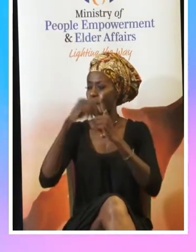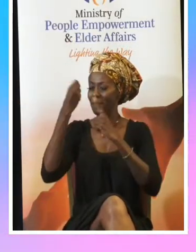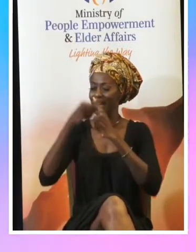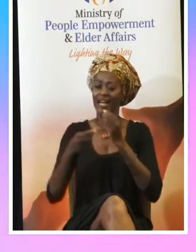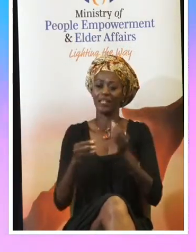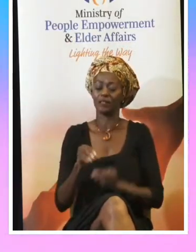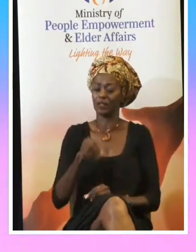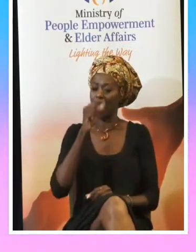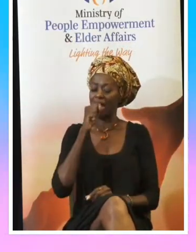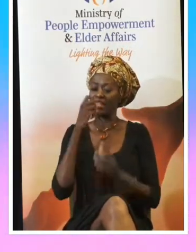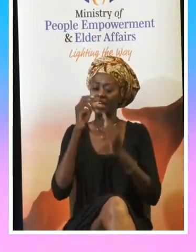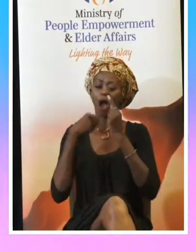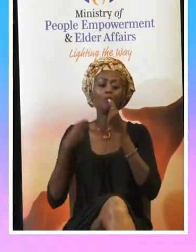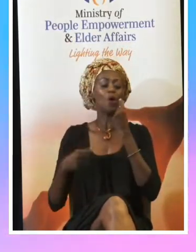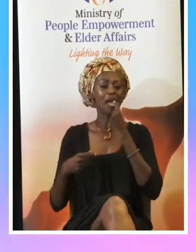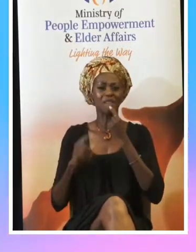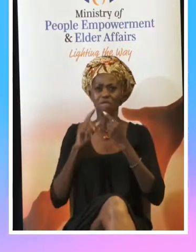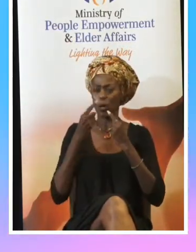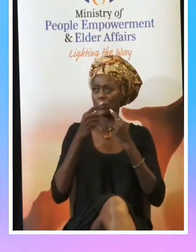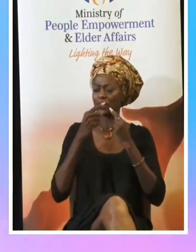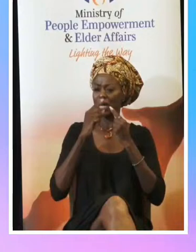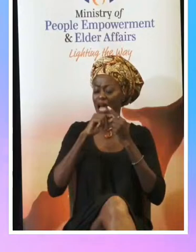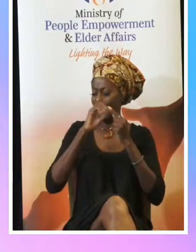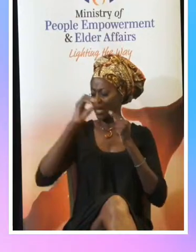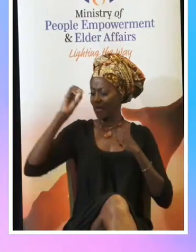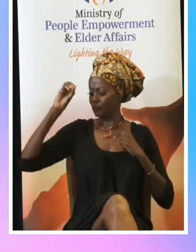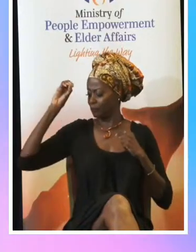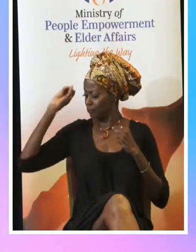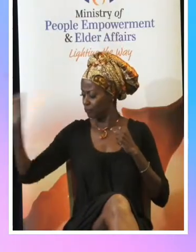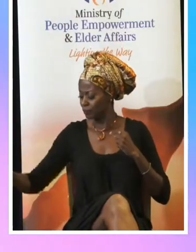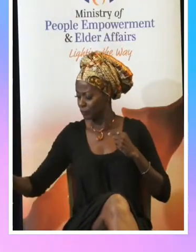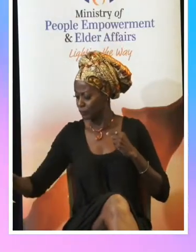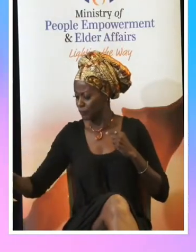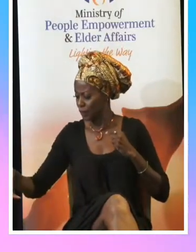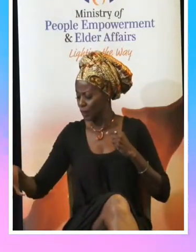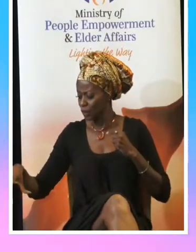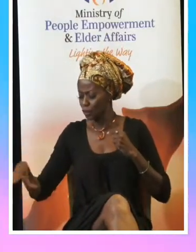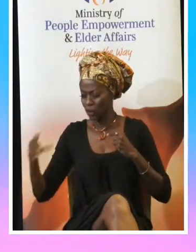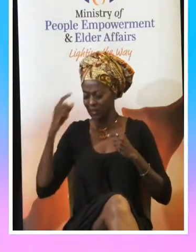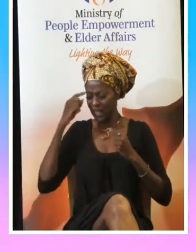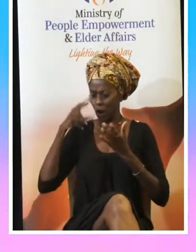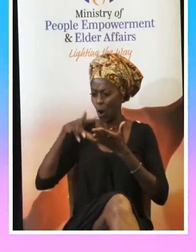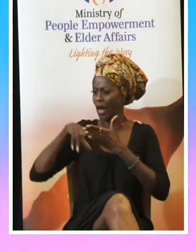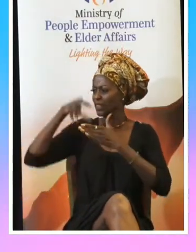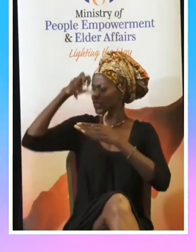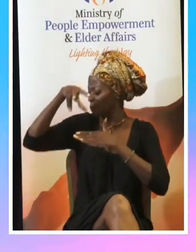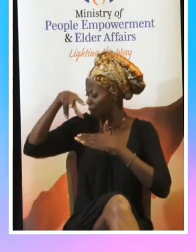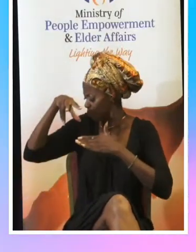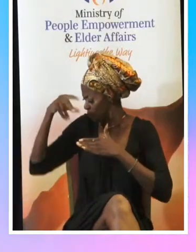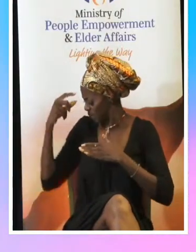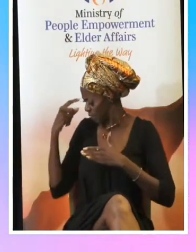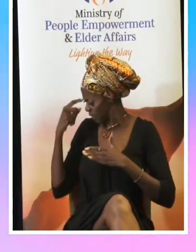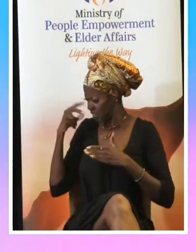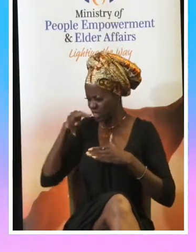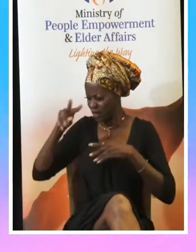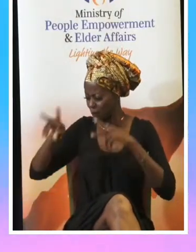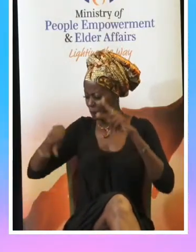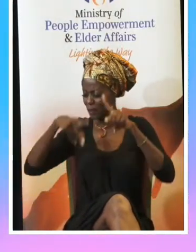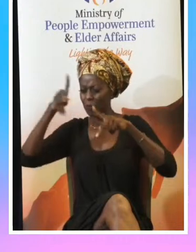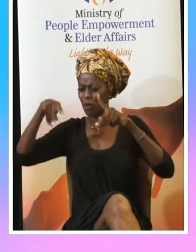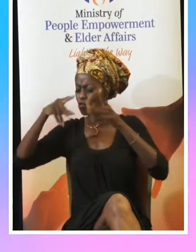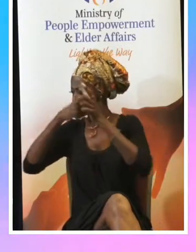away, and was about to jump when he saw people scampering to eat the banana skin. He thought to himself, well, then if